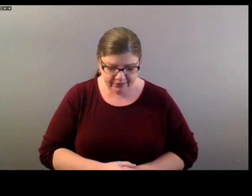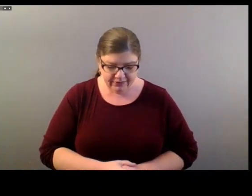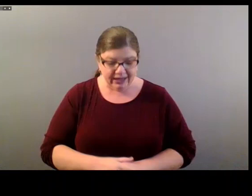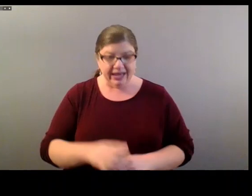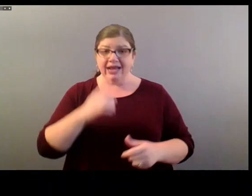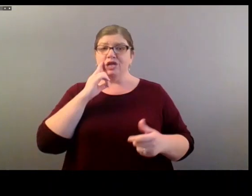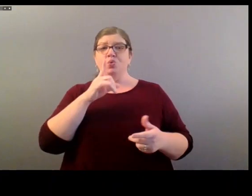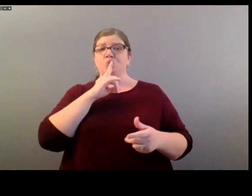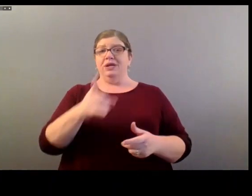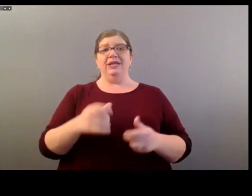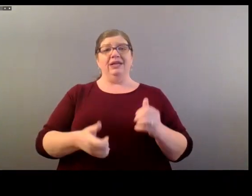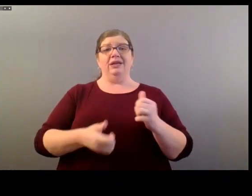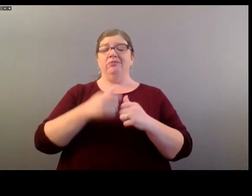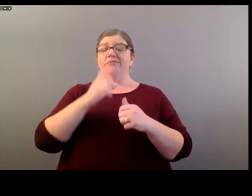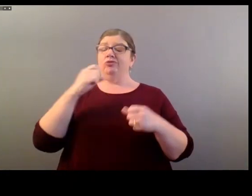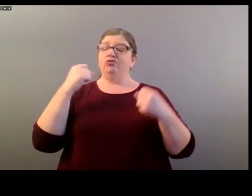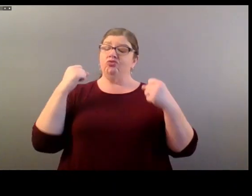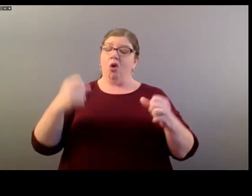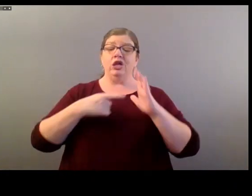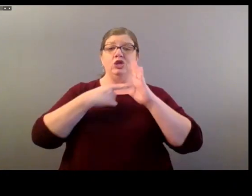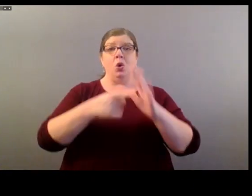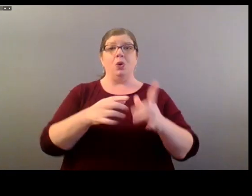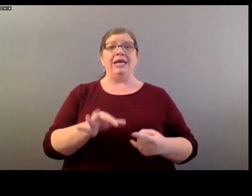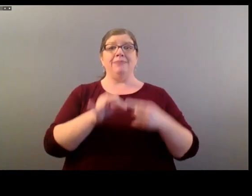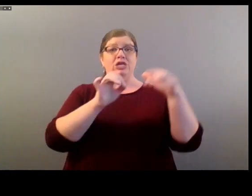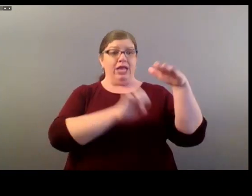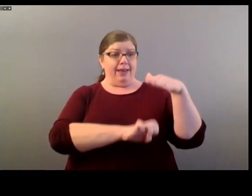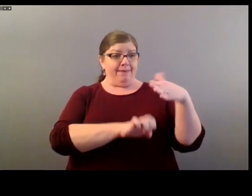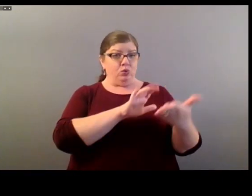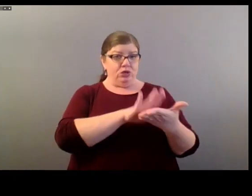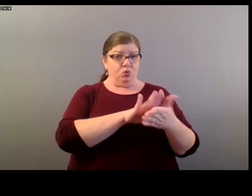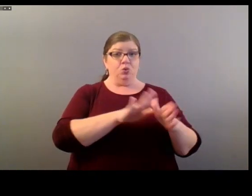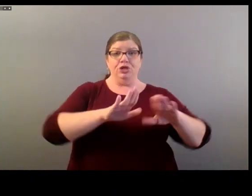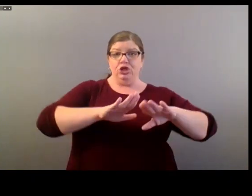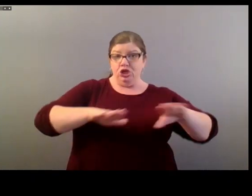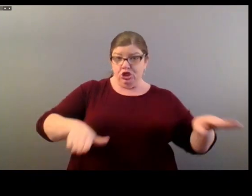that, especially in elementary school, so in children